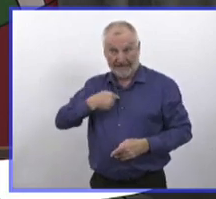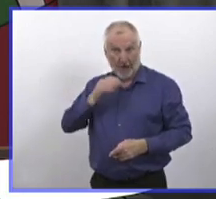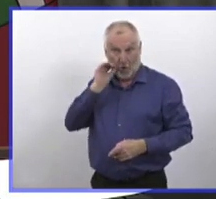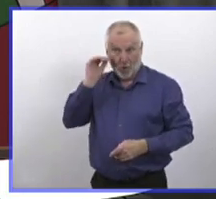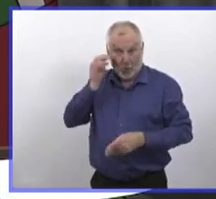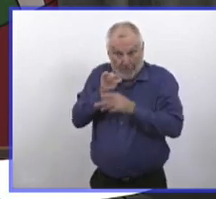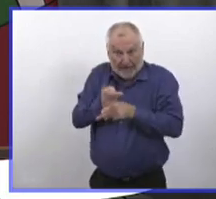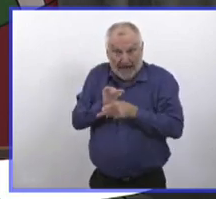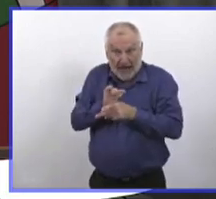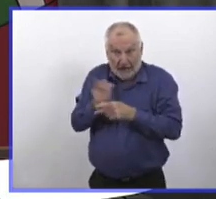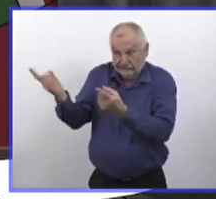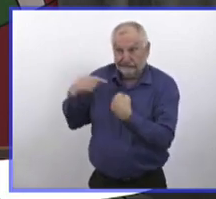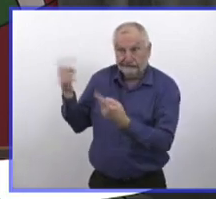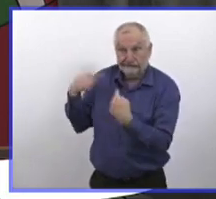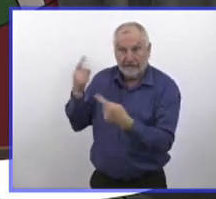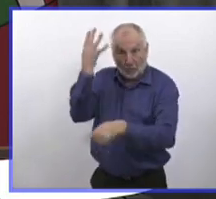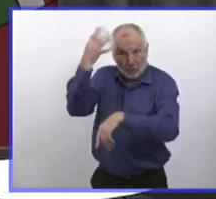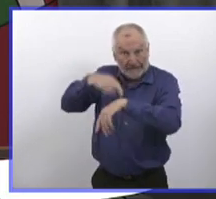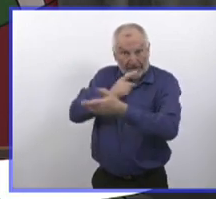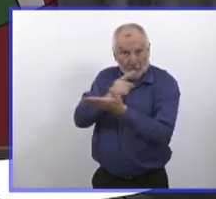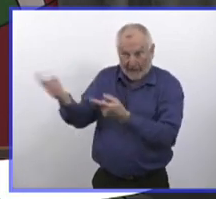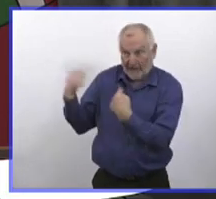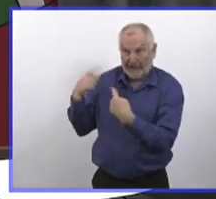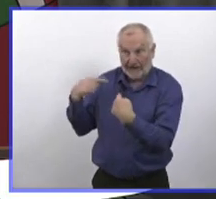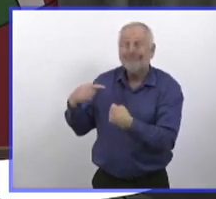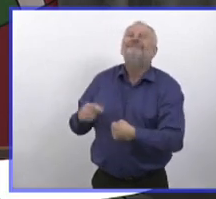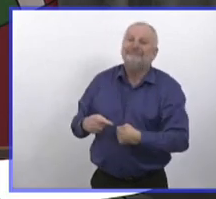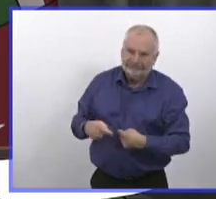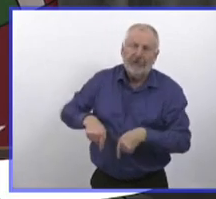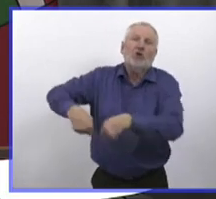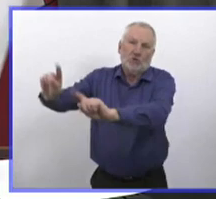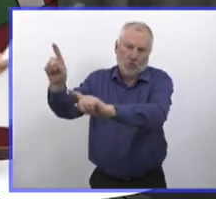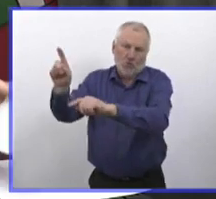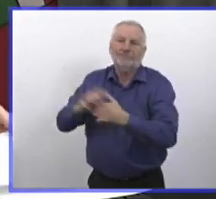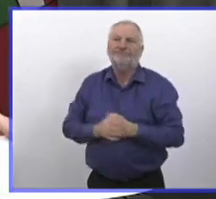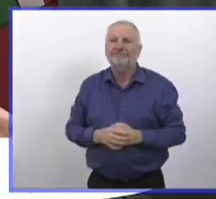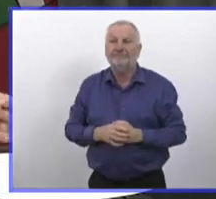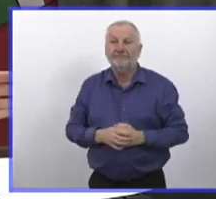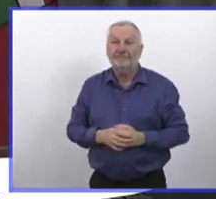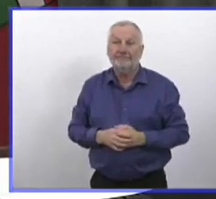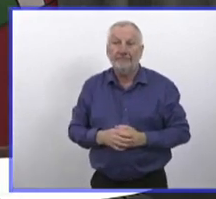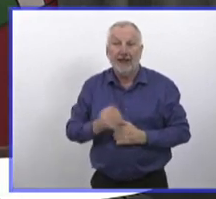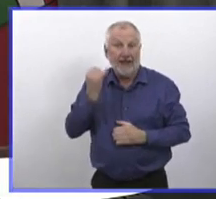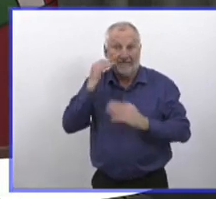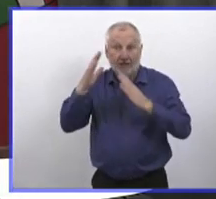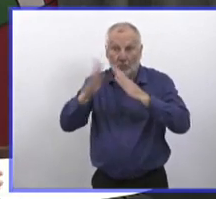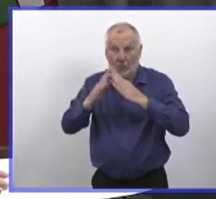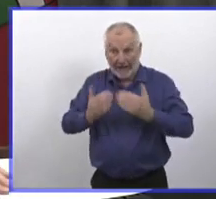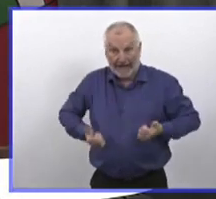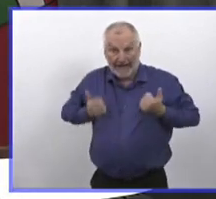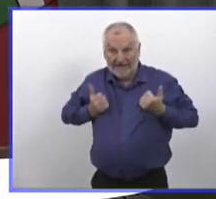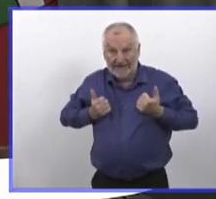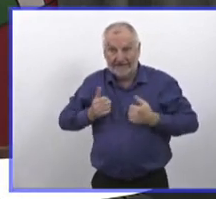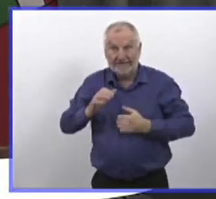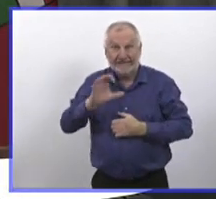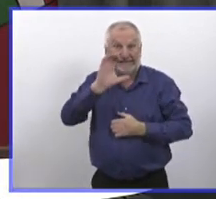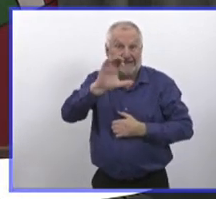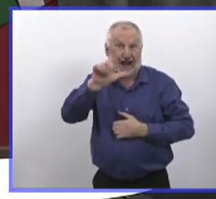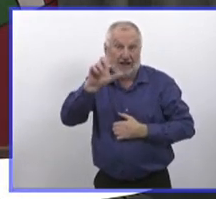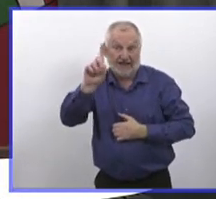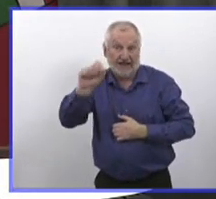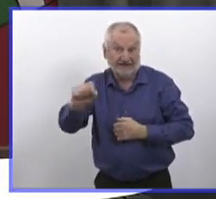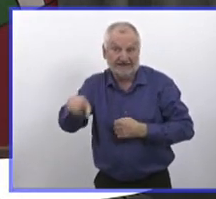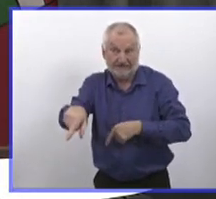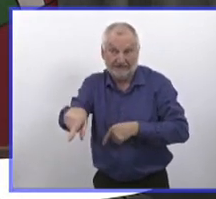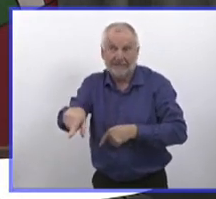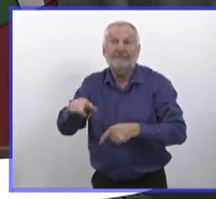is receiving 24/7 support from community living disability services. It also includes pregnant people who have